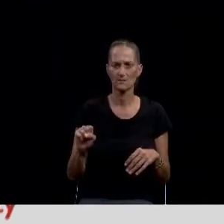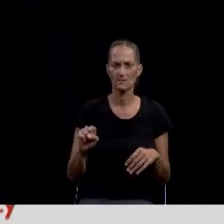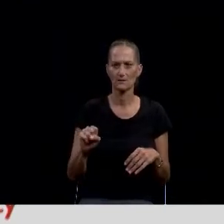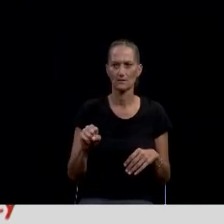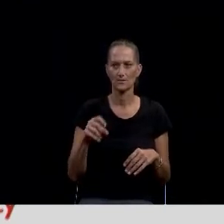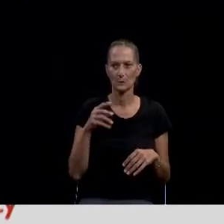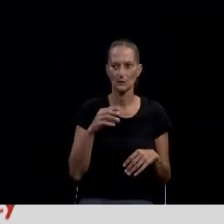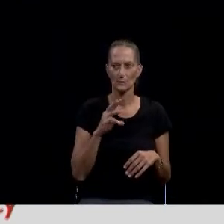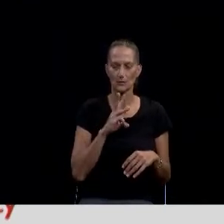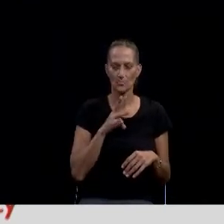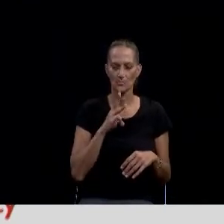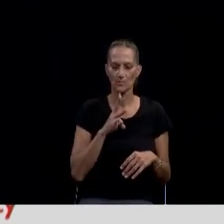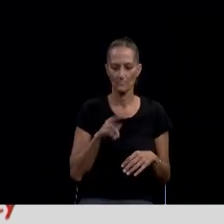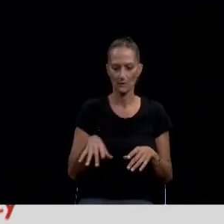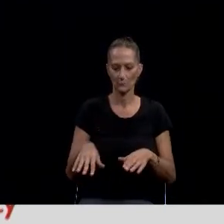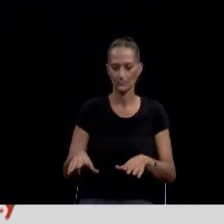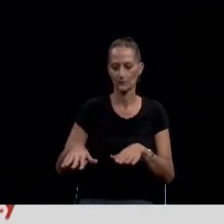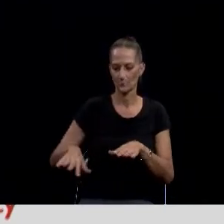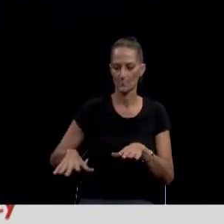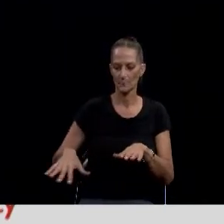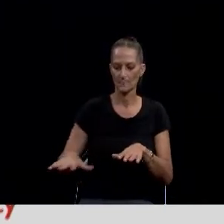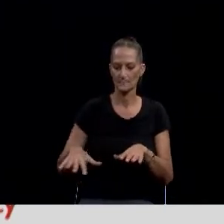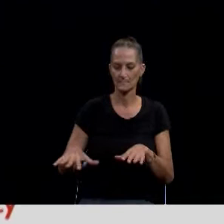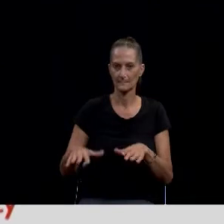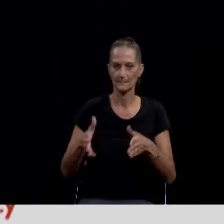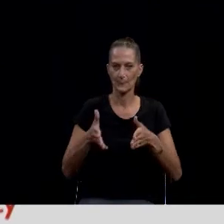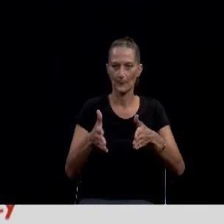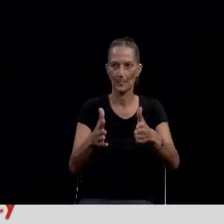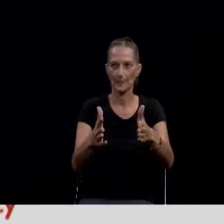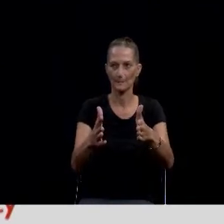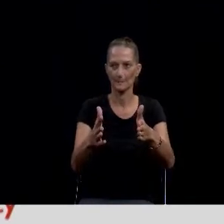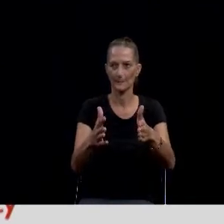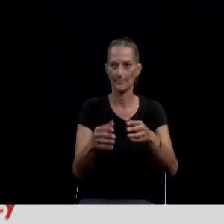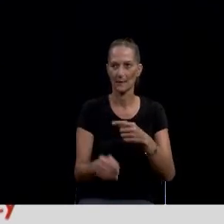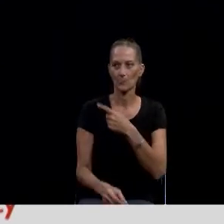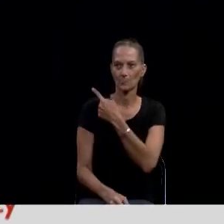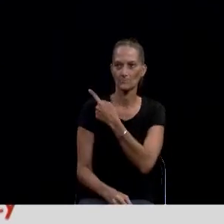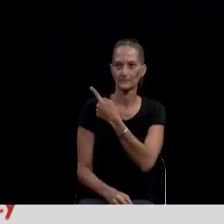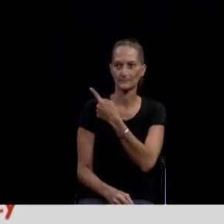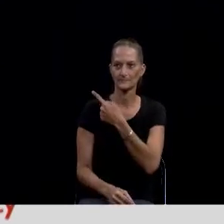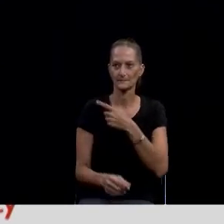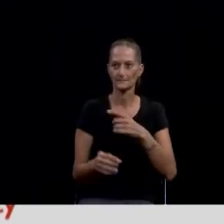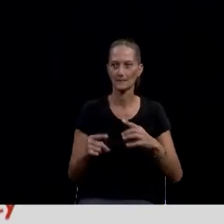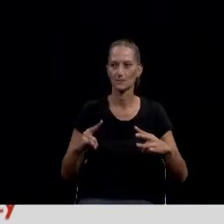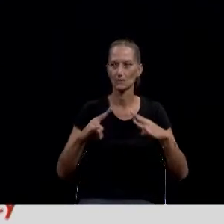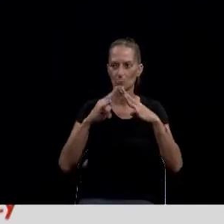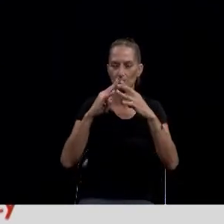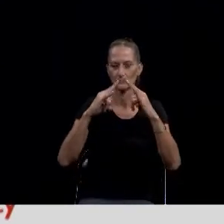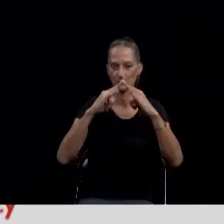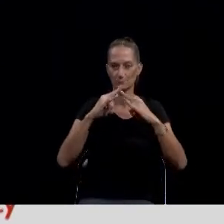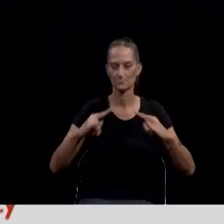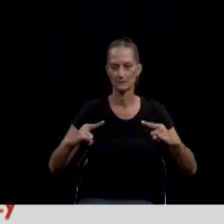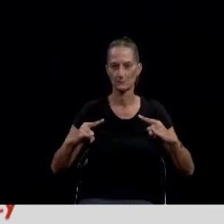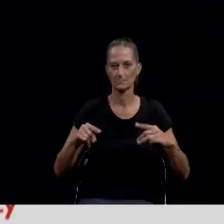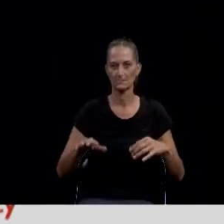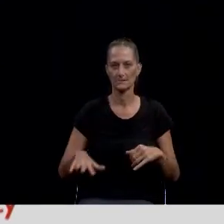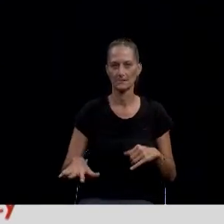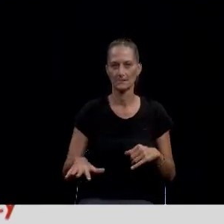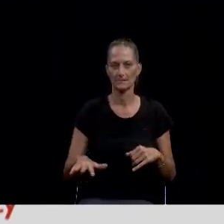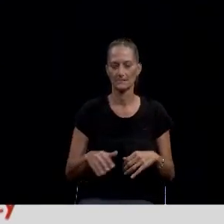The southern portion of the project and the 100 block of bridge includes the proposed crosswalk, which is in the project as an alternate